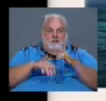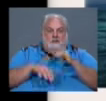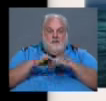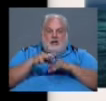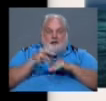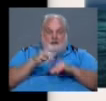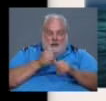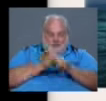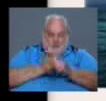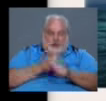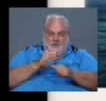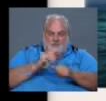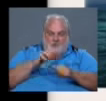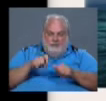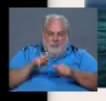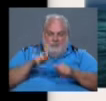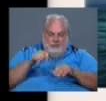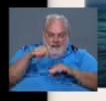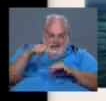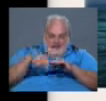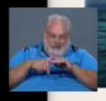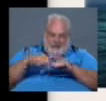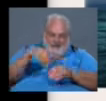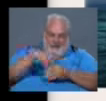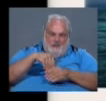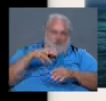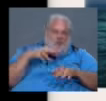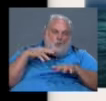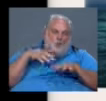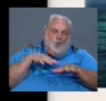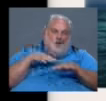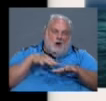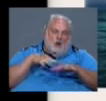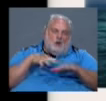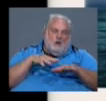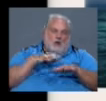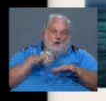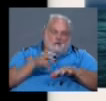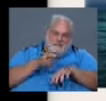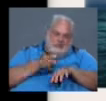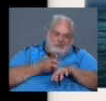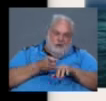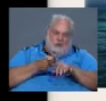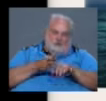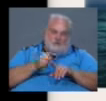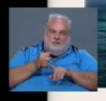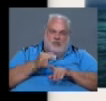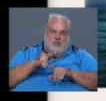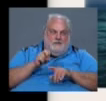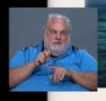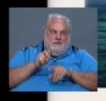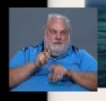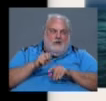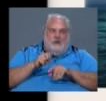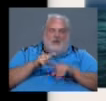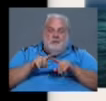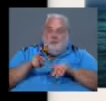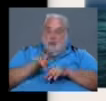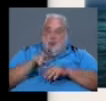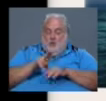them and track them, you have to be able to get a sensor down into the water, which a lot of times is very difficult from a surface ship. But being able to tow